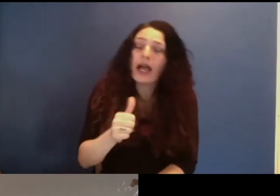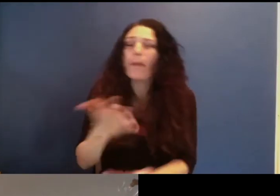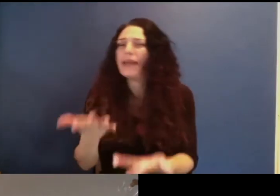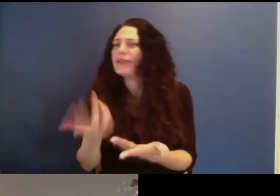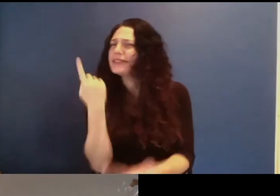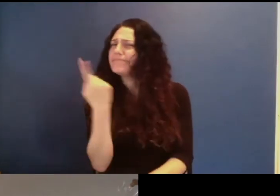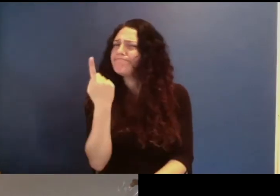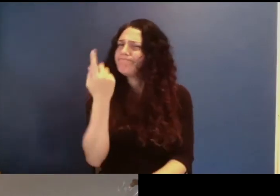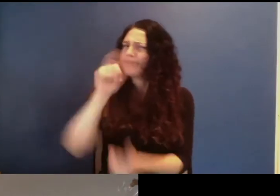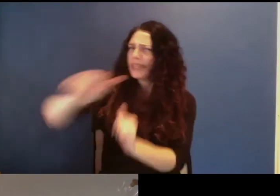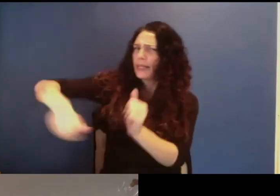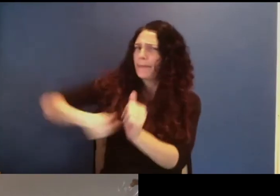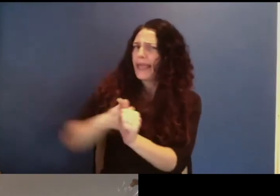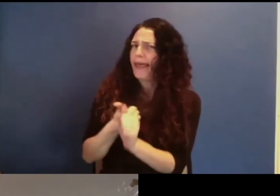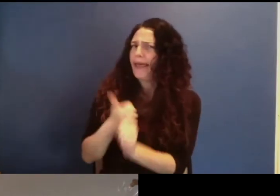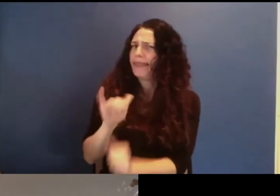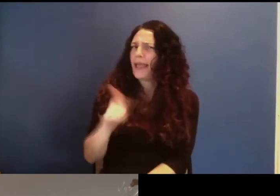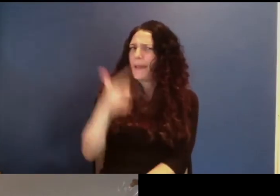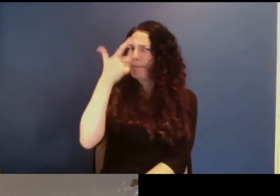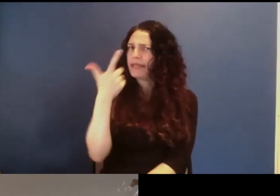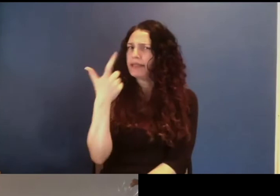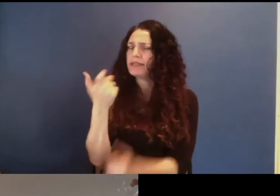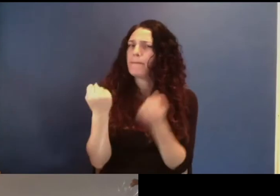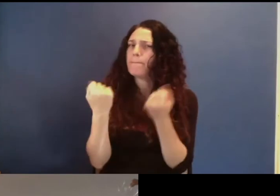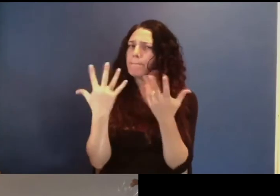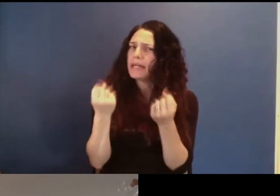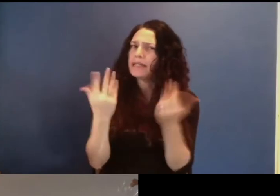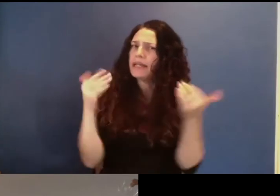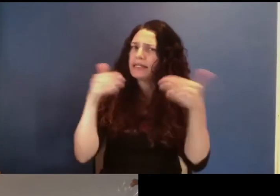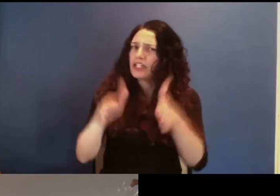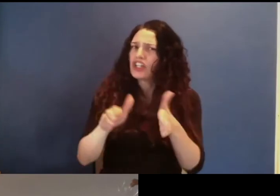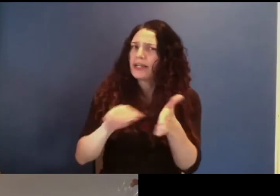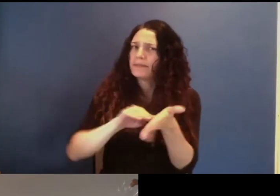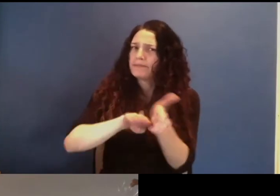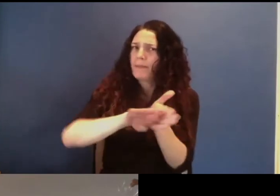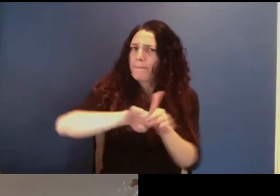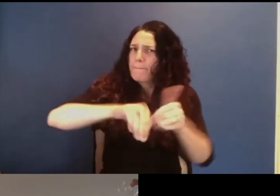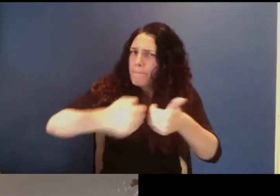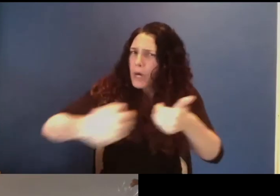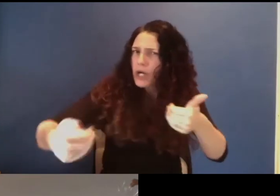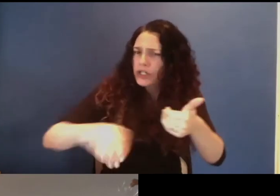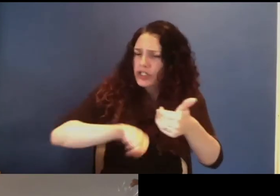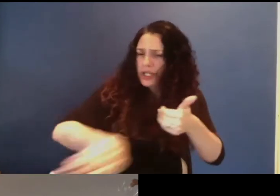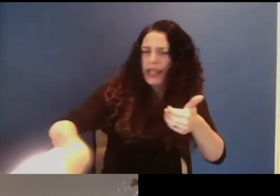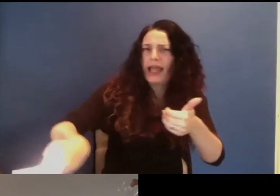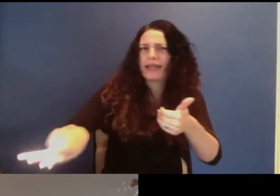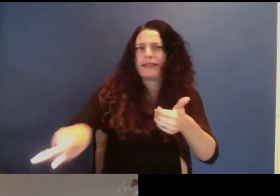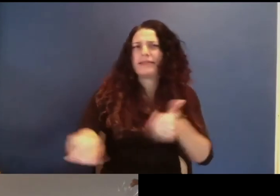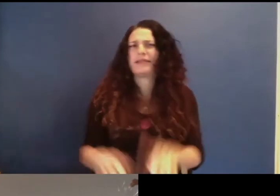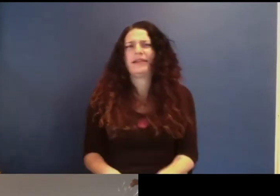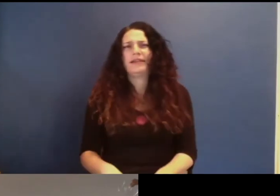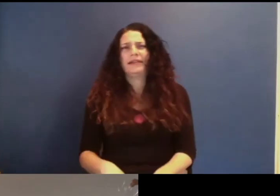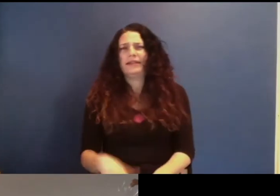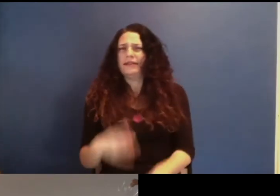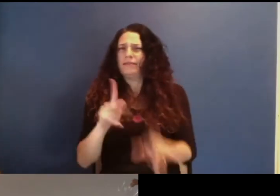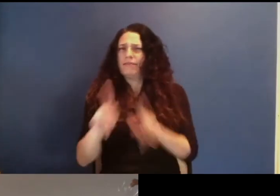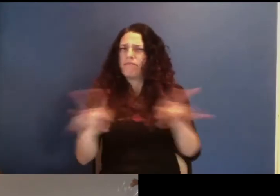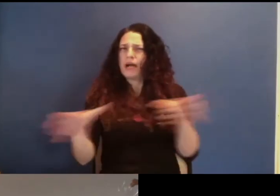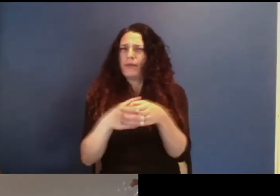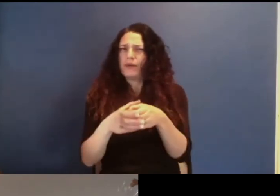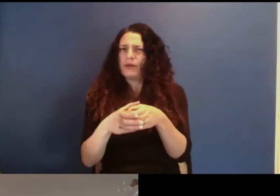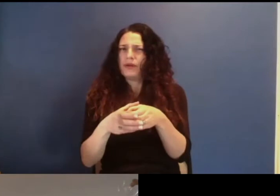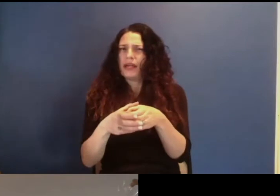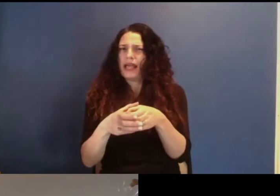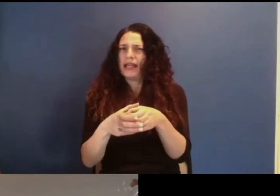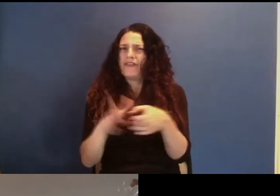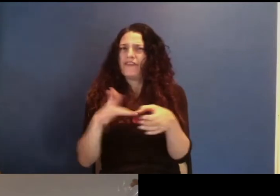been a lot of attention in marginalized populations in the last few years. And I really always feel like disability is the last one to get attention. And I